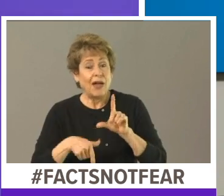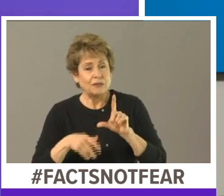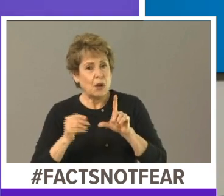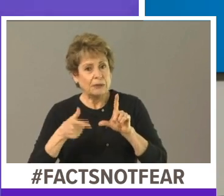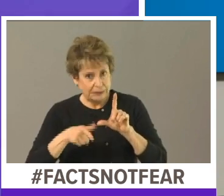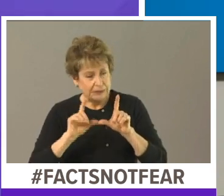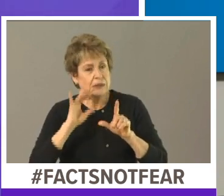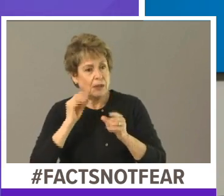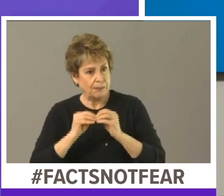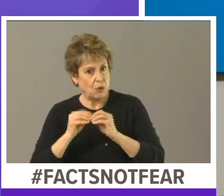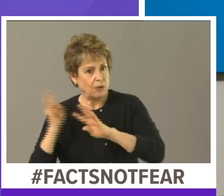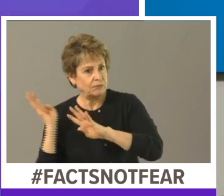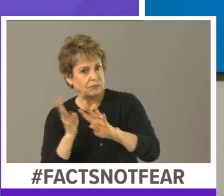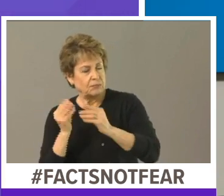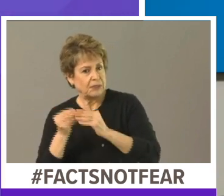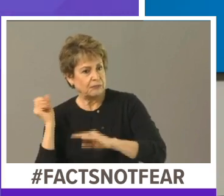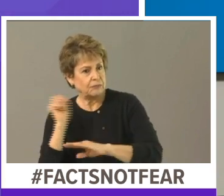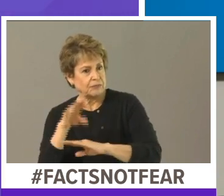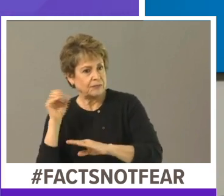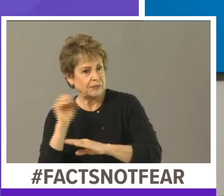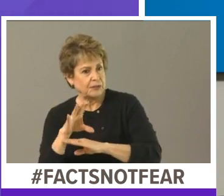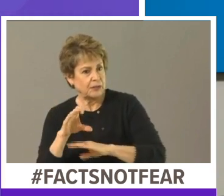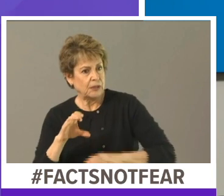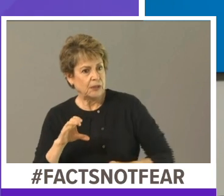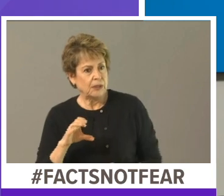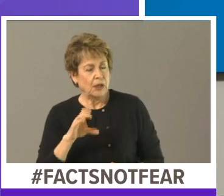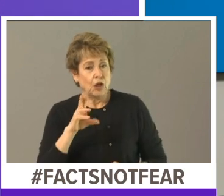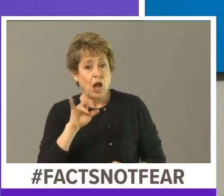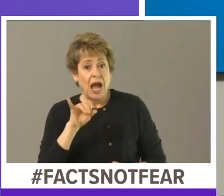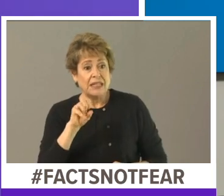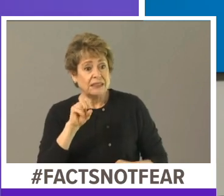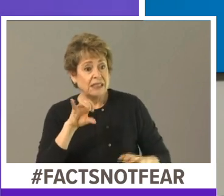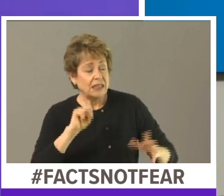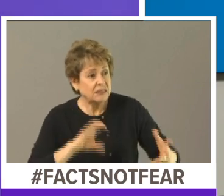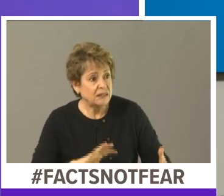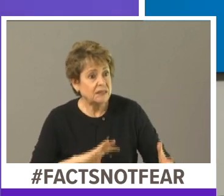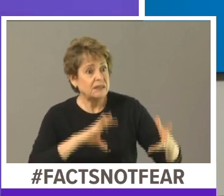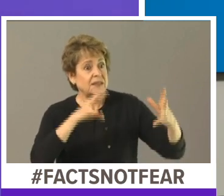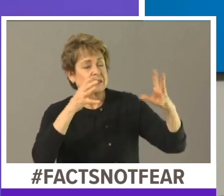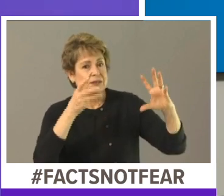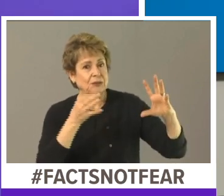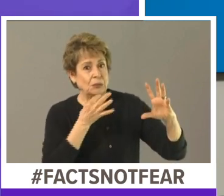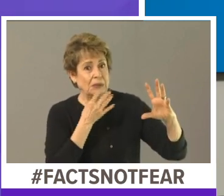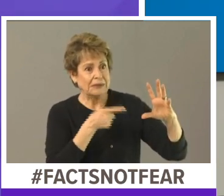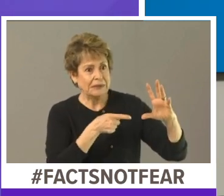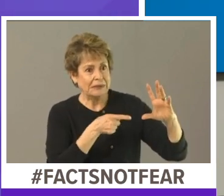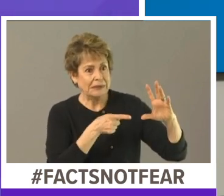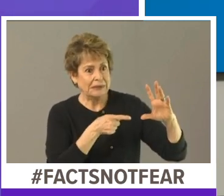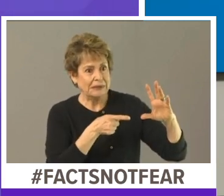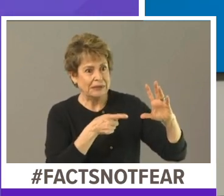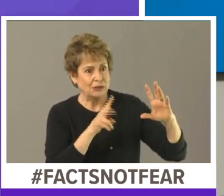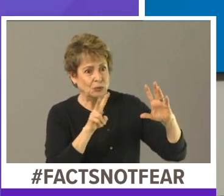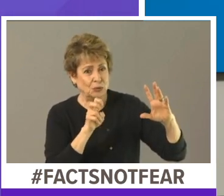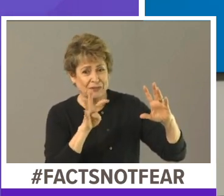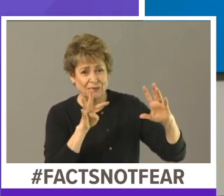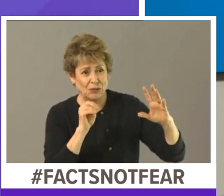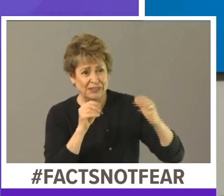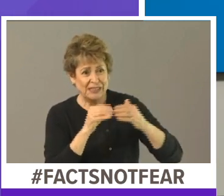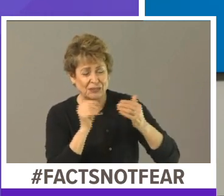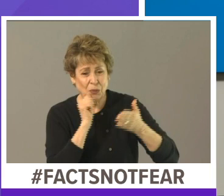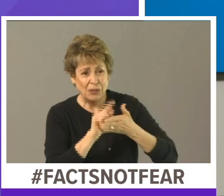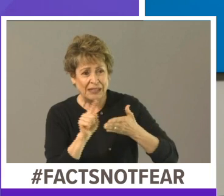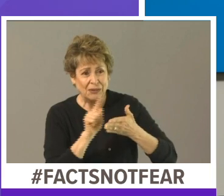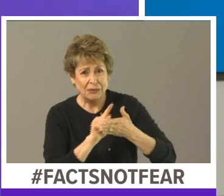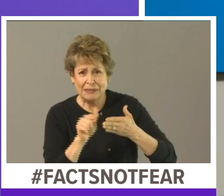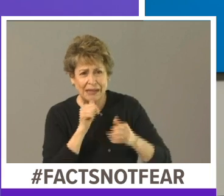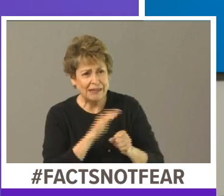a state level to ensure that a lot of jobless Arizonans are not getting by on $240 a week? Thank you, Andrew.